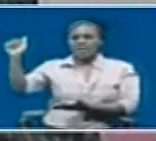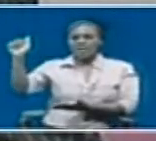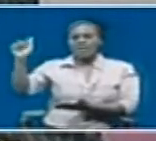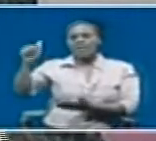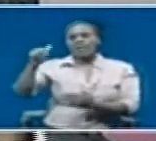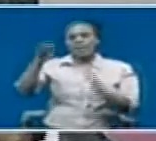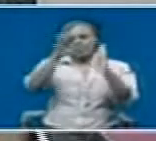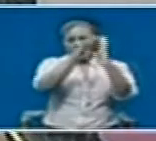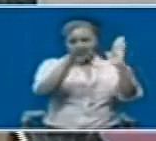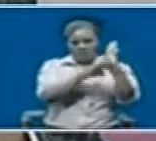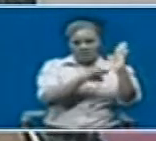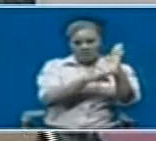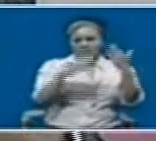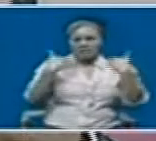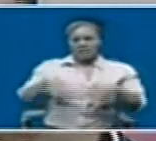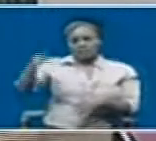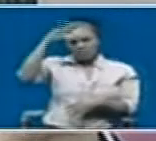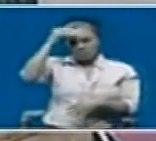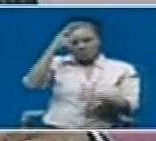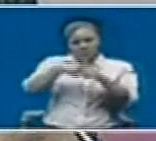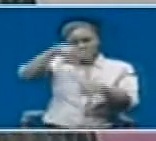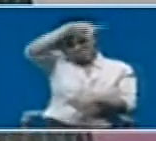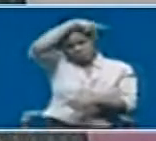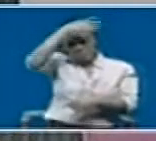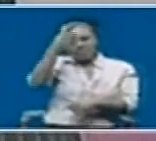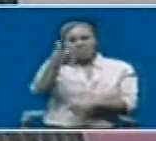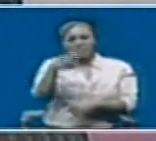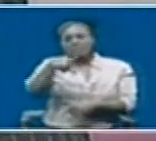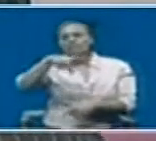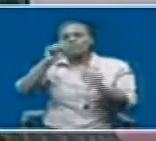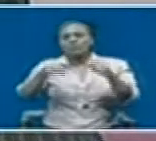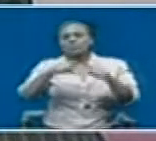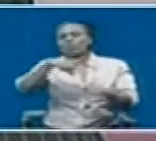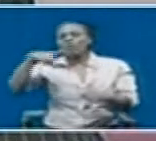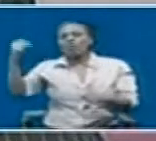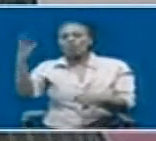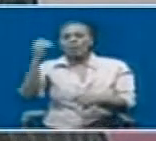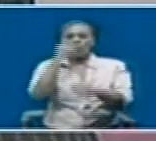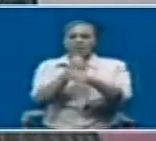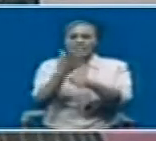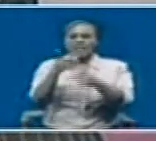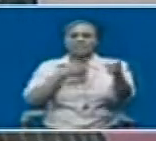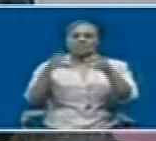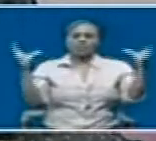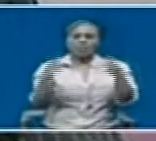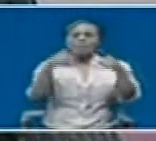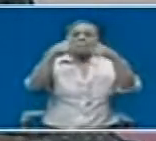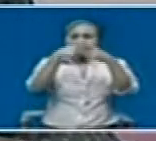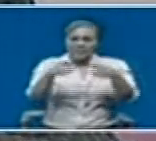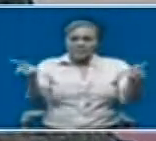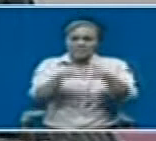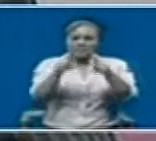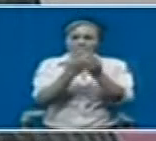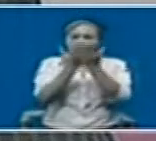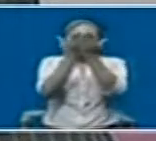And some of the students who graduate from this program immediately go and work for Safaricom. Mm-hmm. But they also